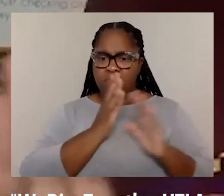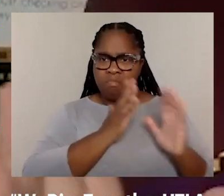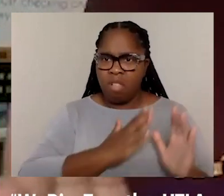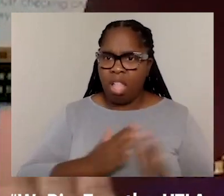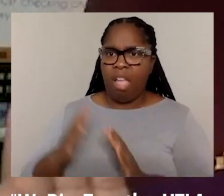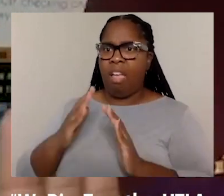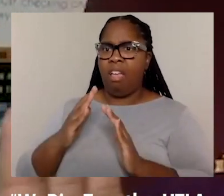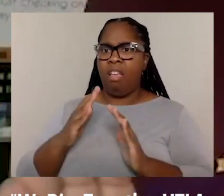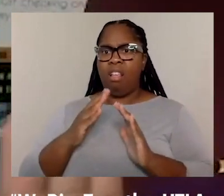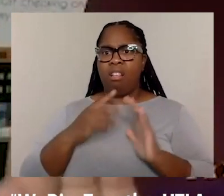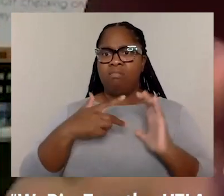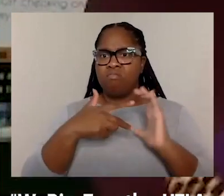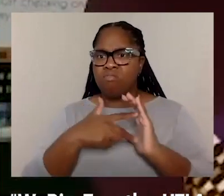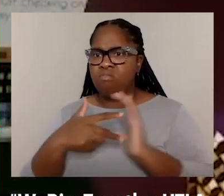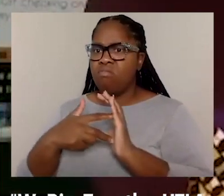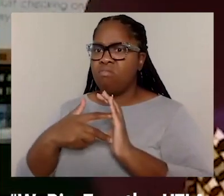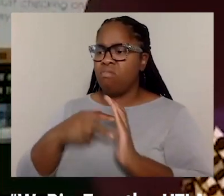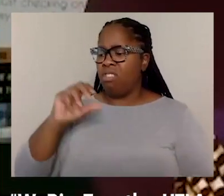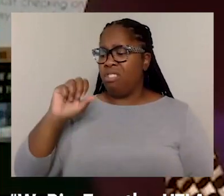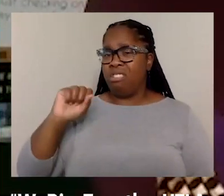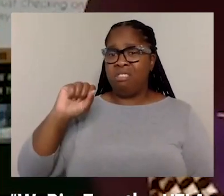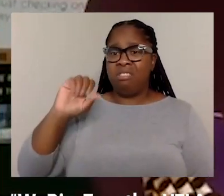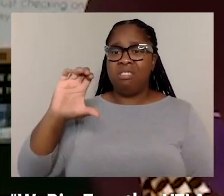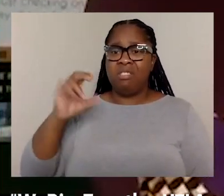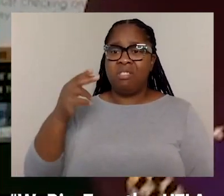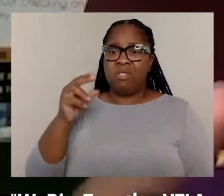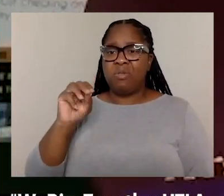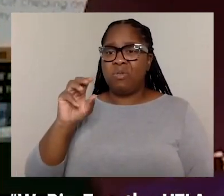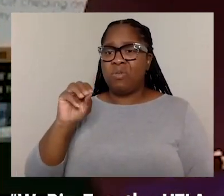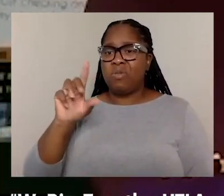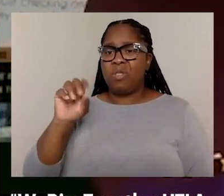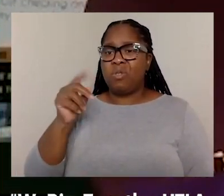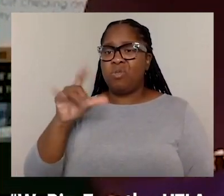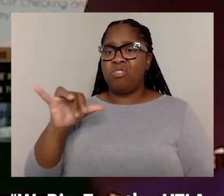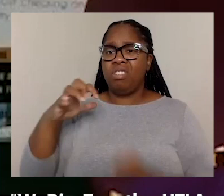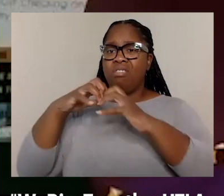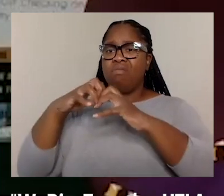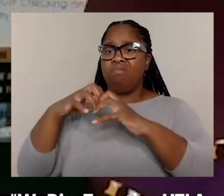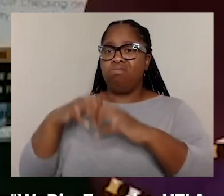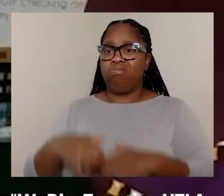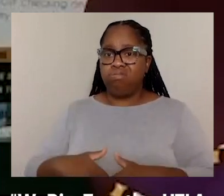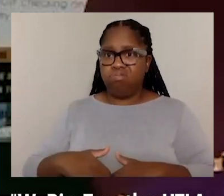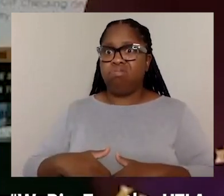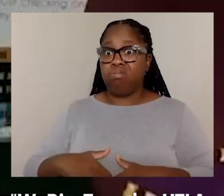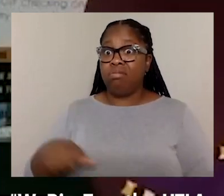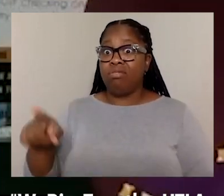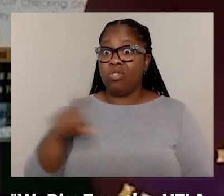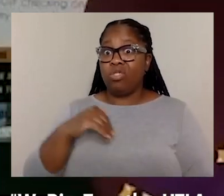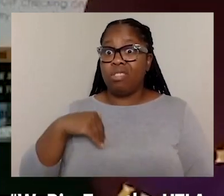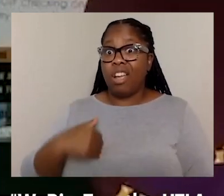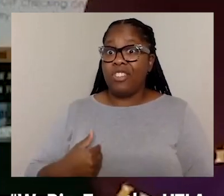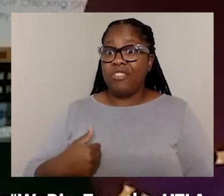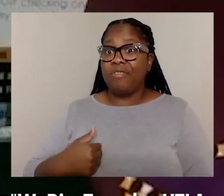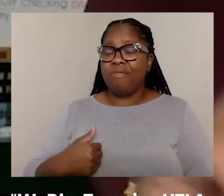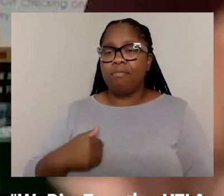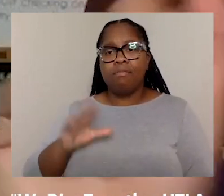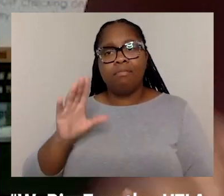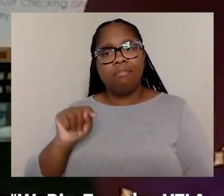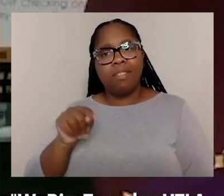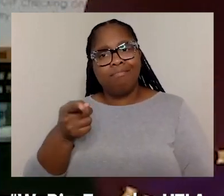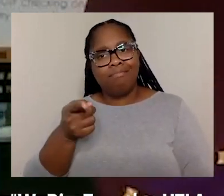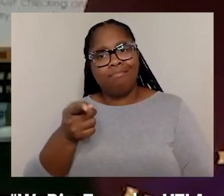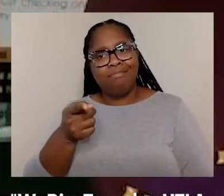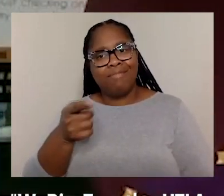and Schoology crashes. And yet, here you are, making